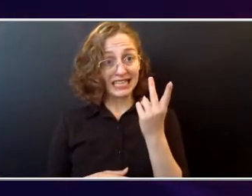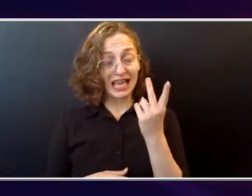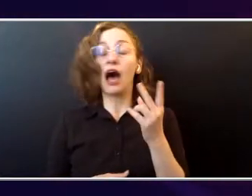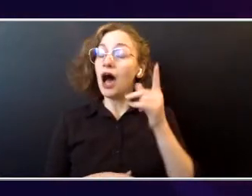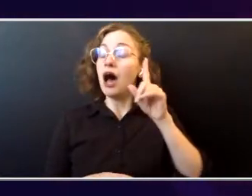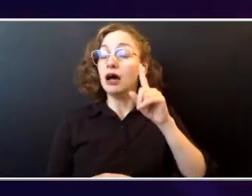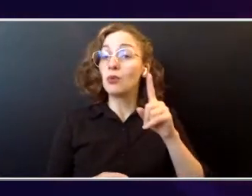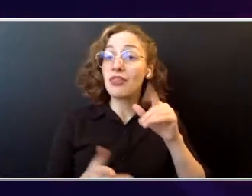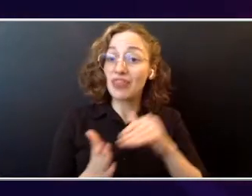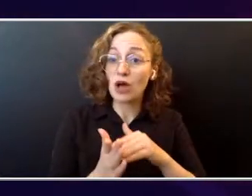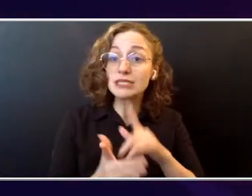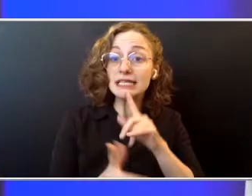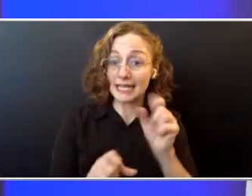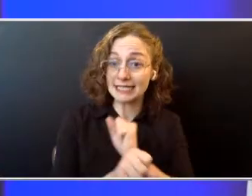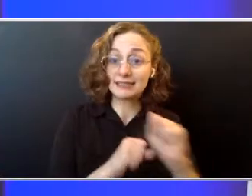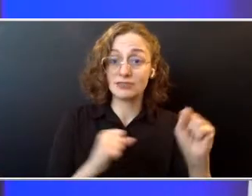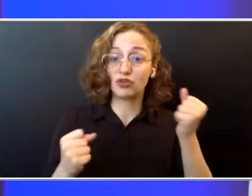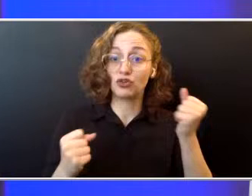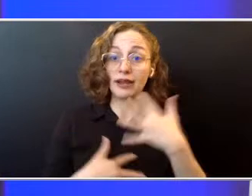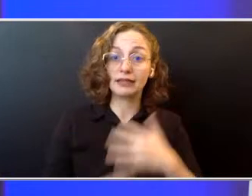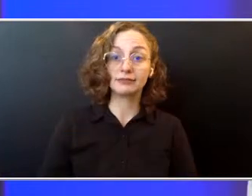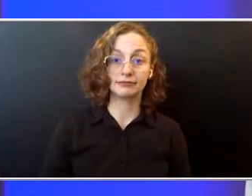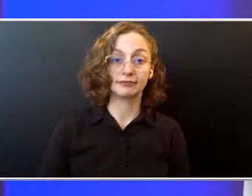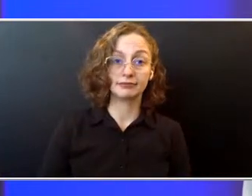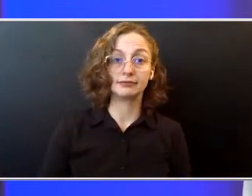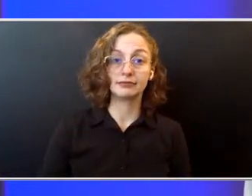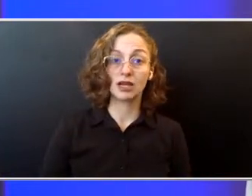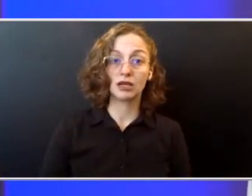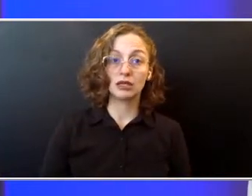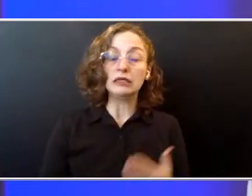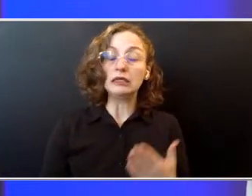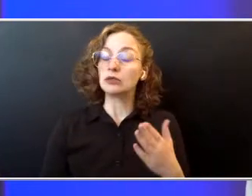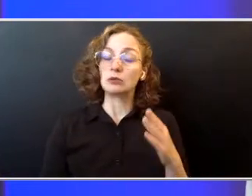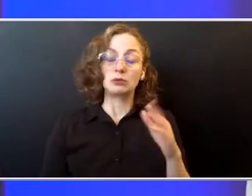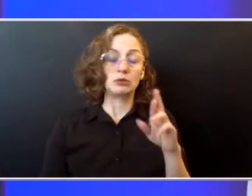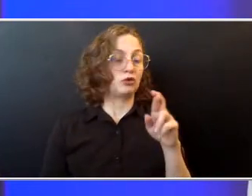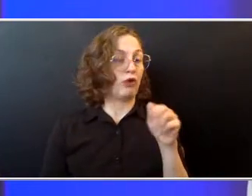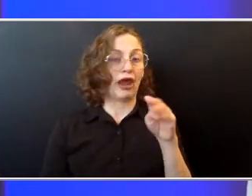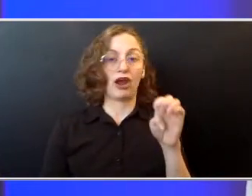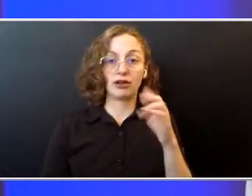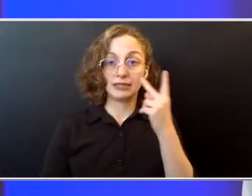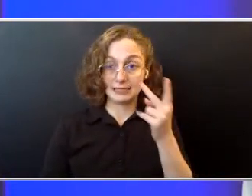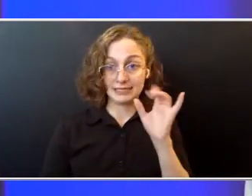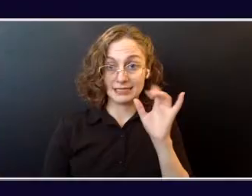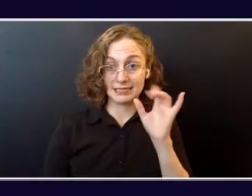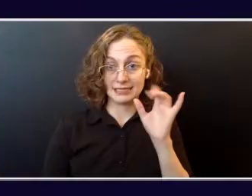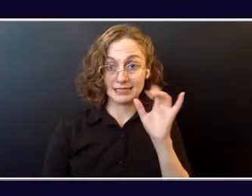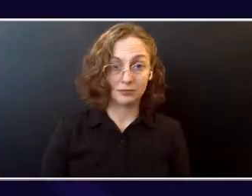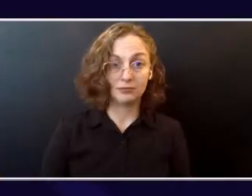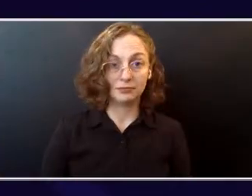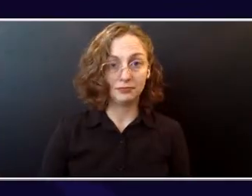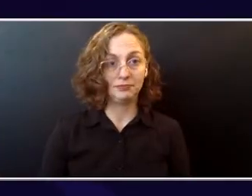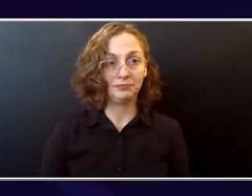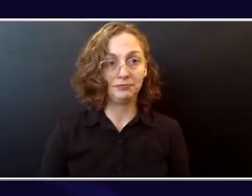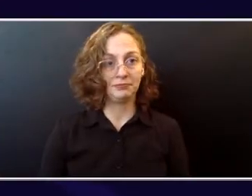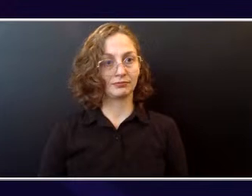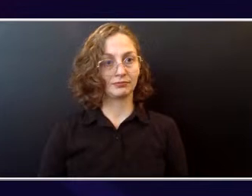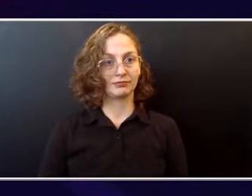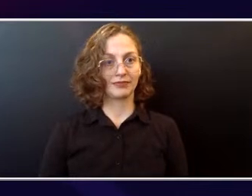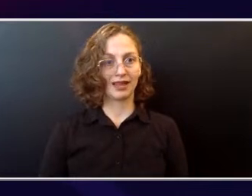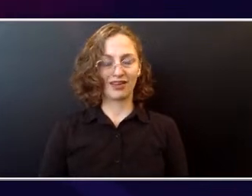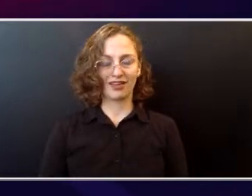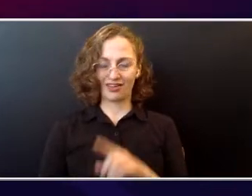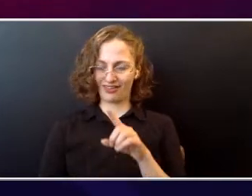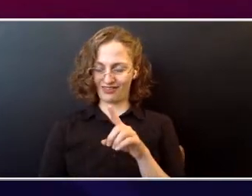1,000 where is the alarms frightening. are Yeah, going off. we don't see that too often. And I want to ask rare. Jade this. 1 in 500,000, I think you said. 1 in